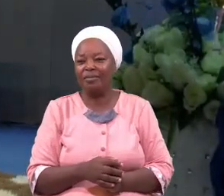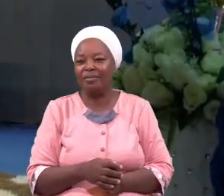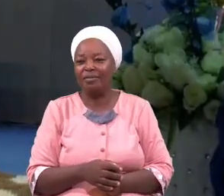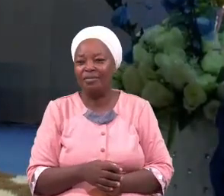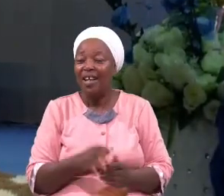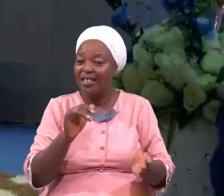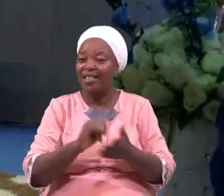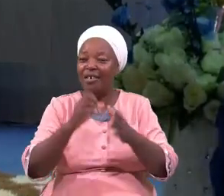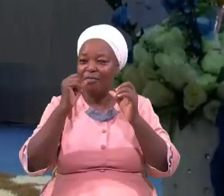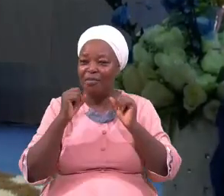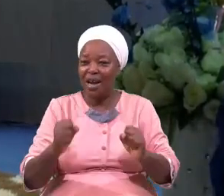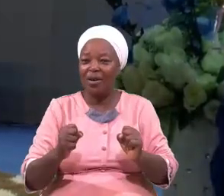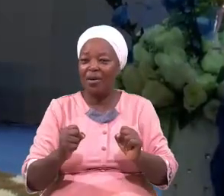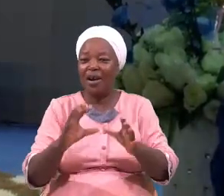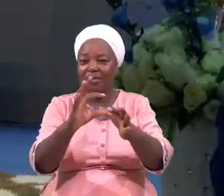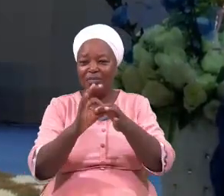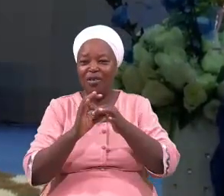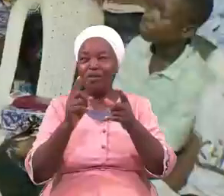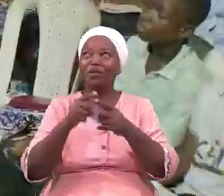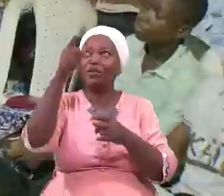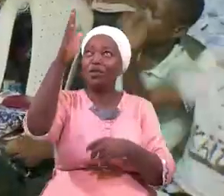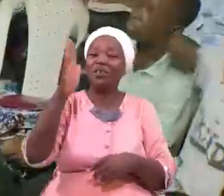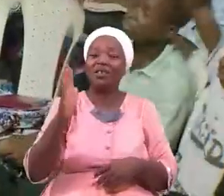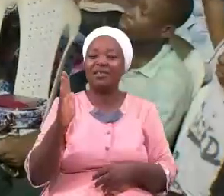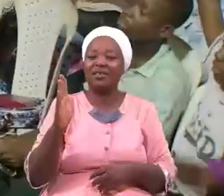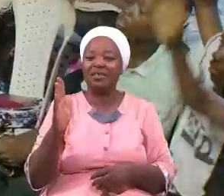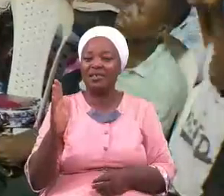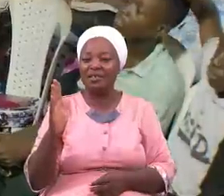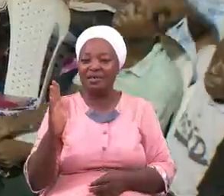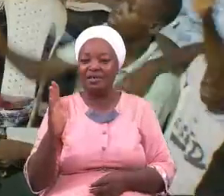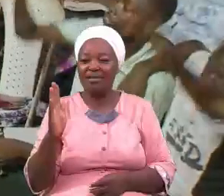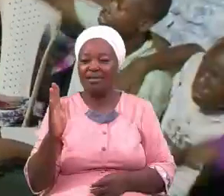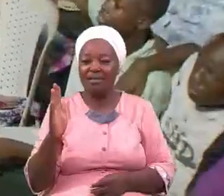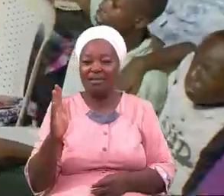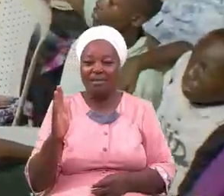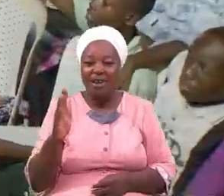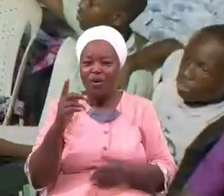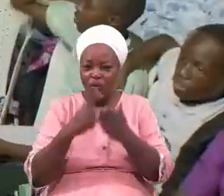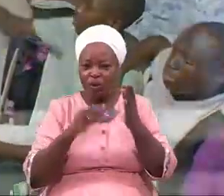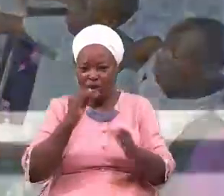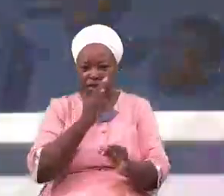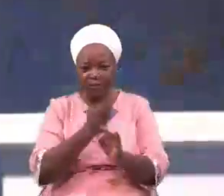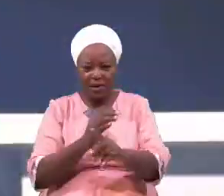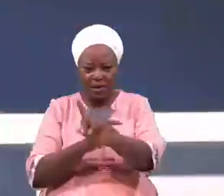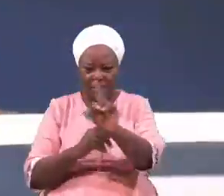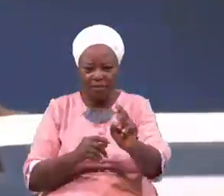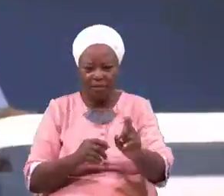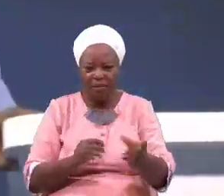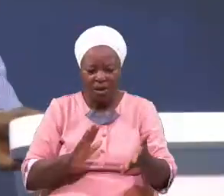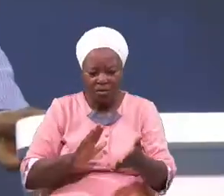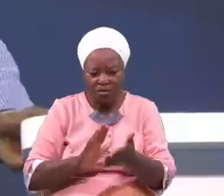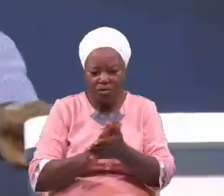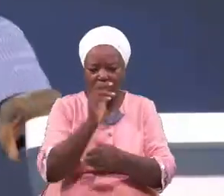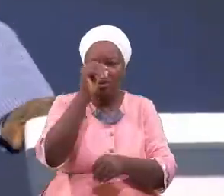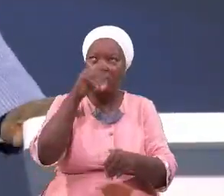That power belongs unto God. What's faith? Trust in